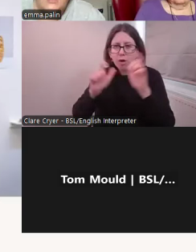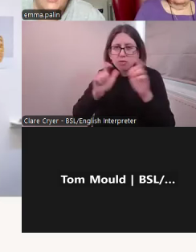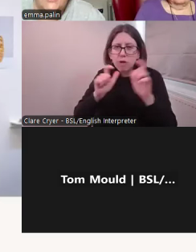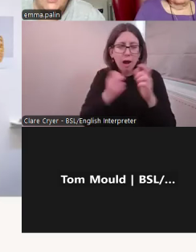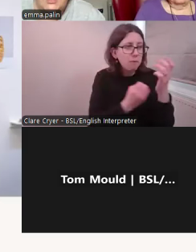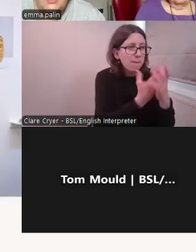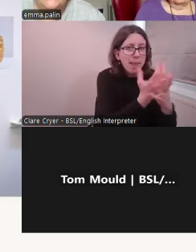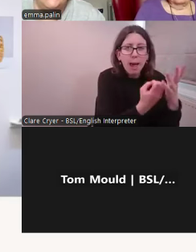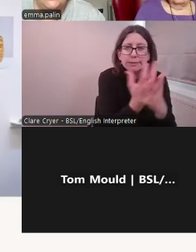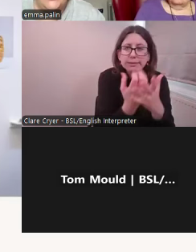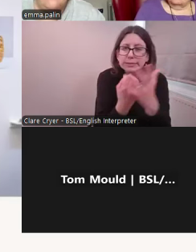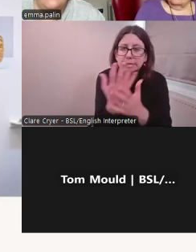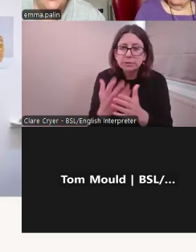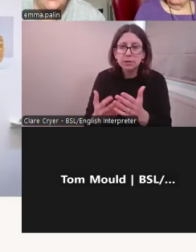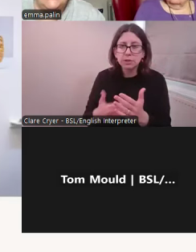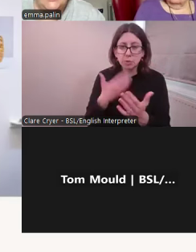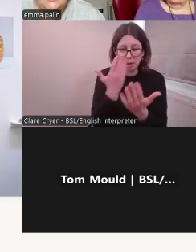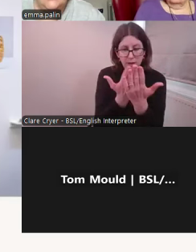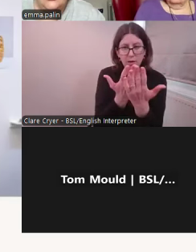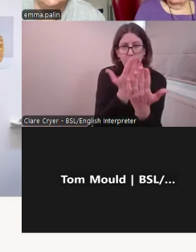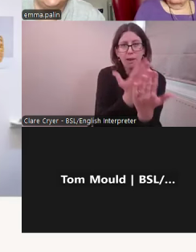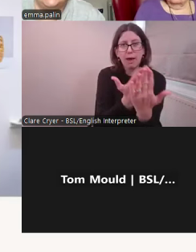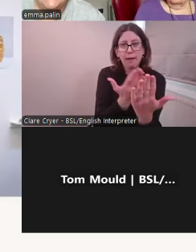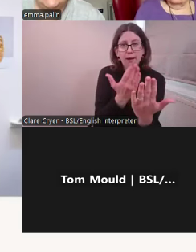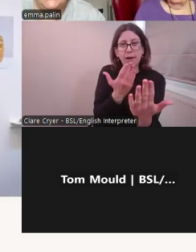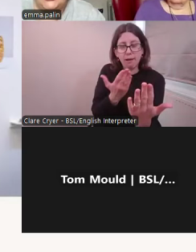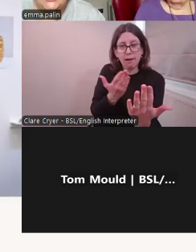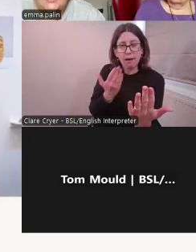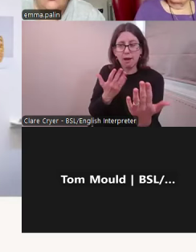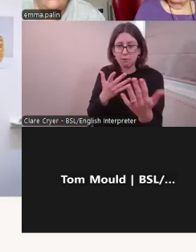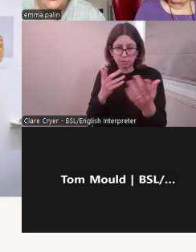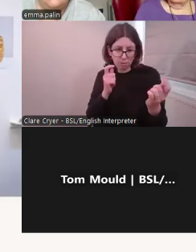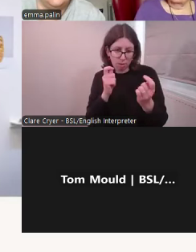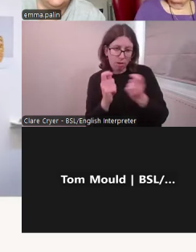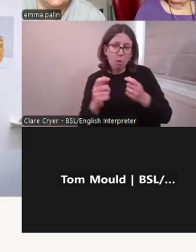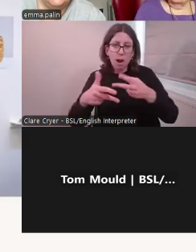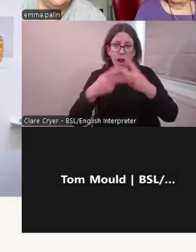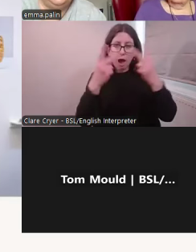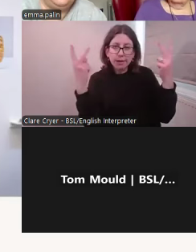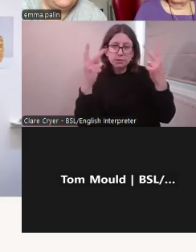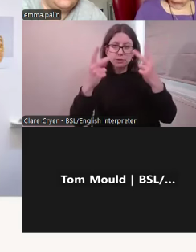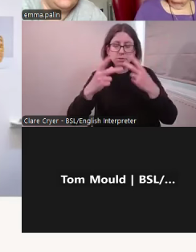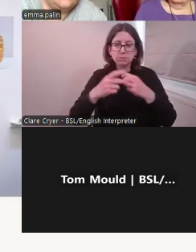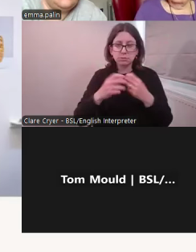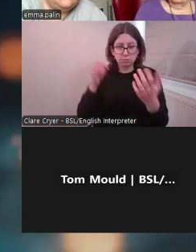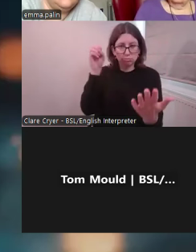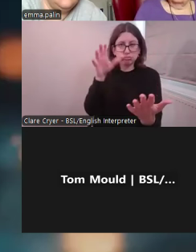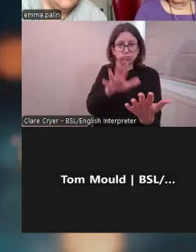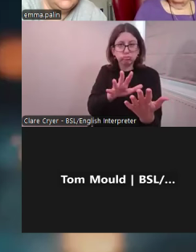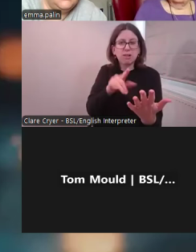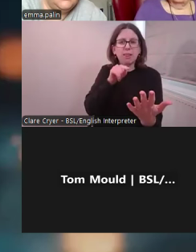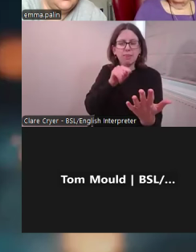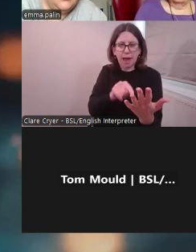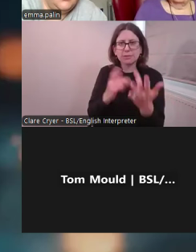the garden. So we have that as a long-standing exhibition now within our village.